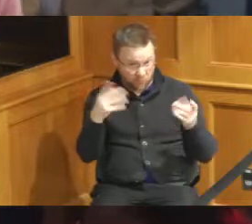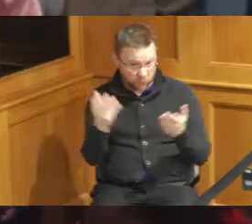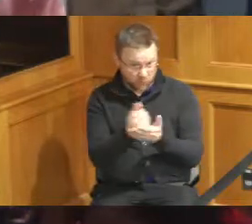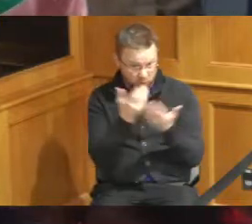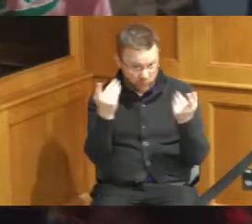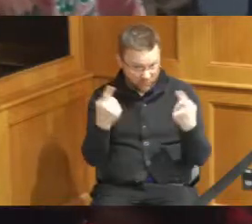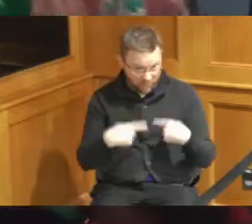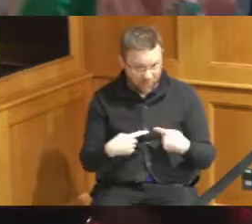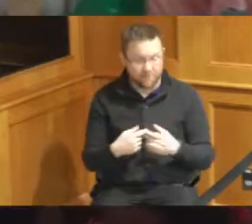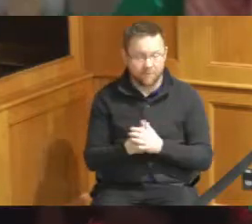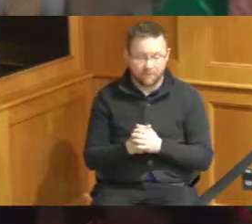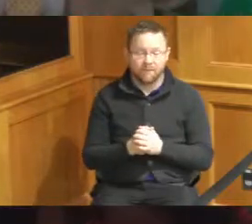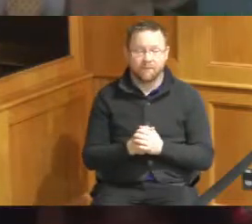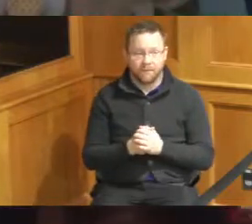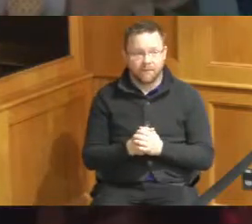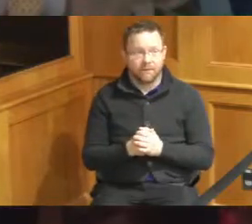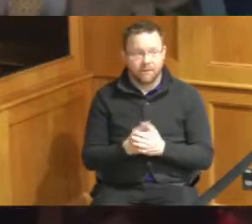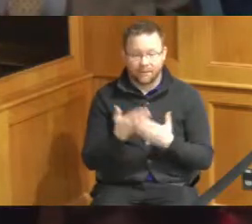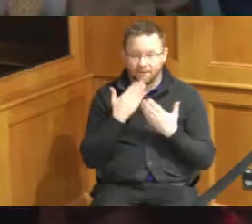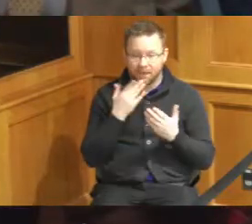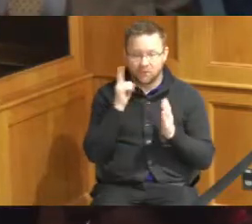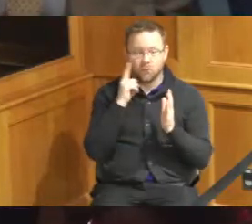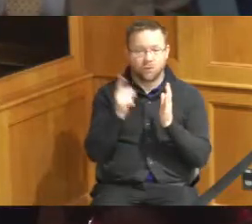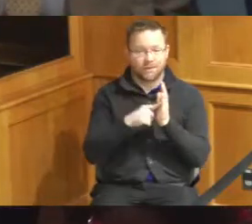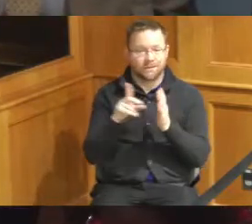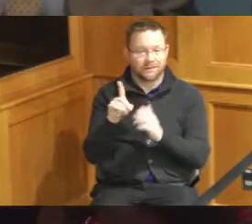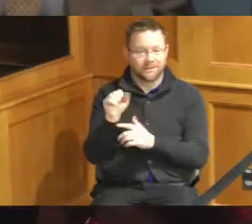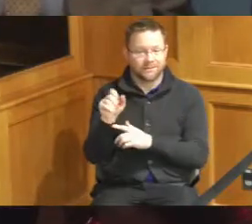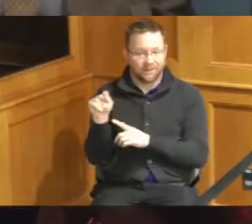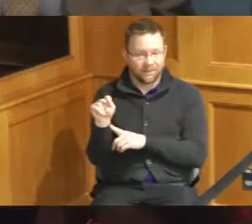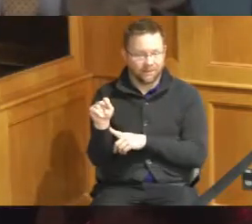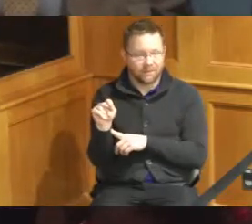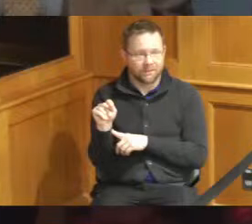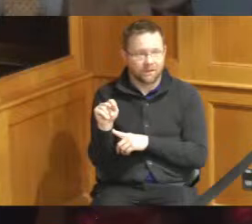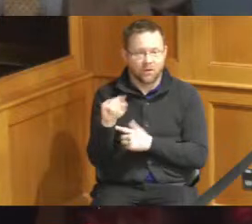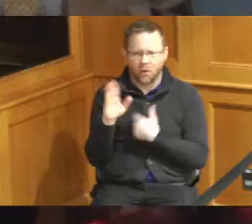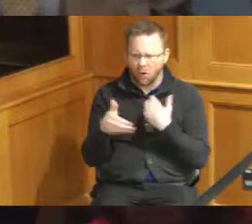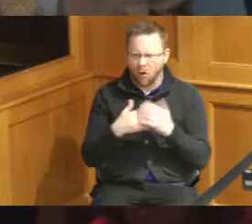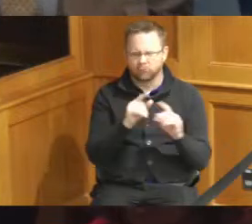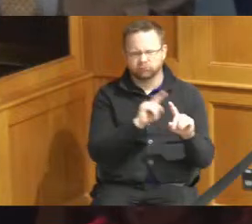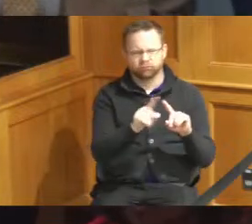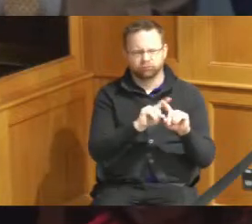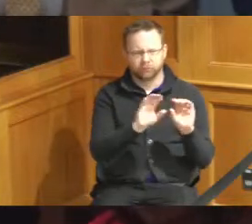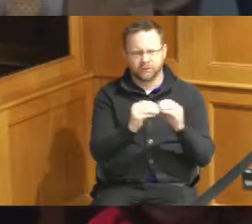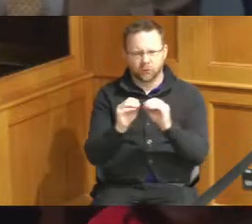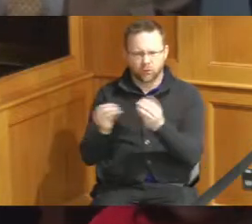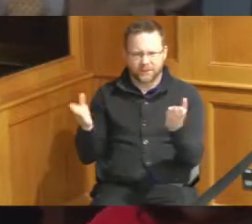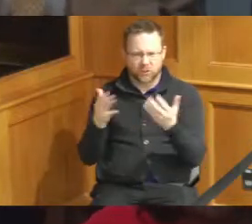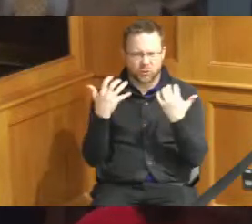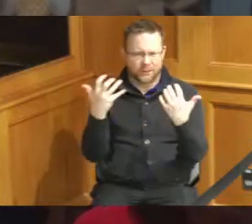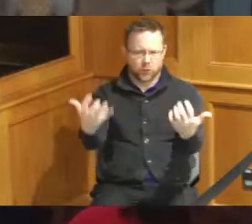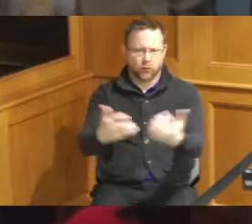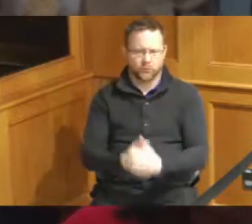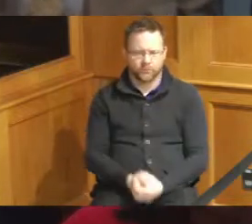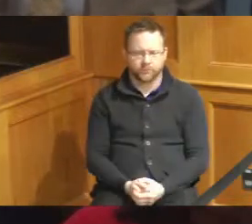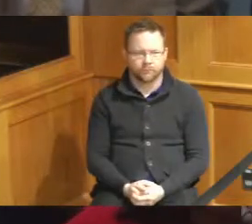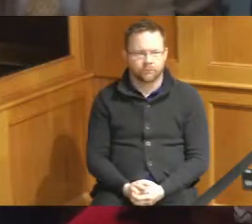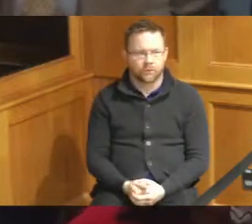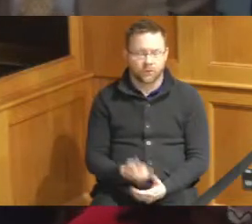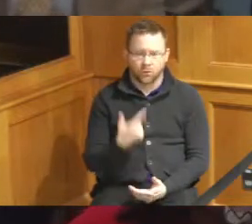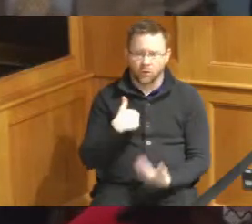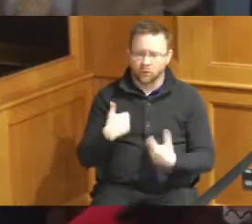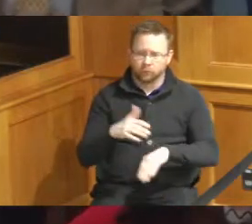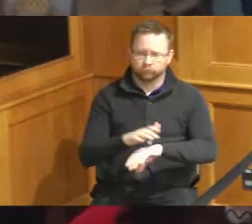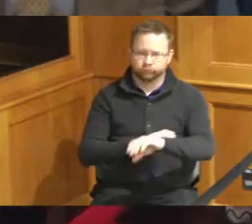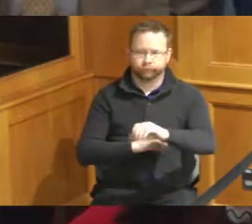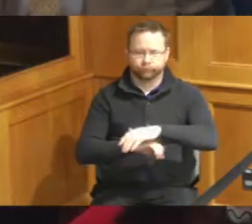here to recognize Delta Sigma Theta Sorority Incorporated and all of the organizations that are here. We work very